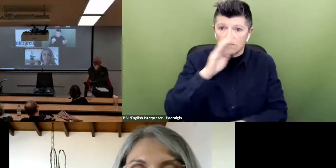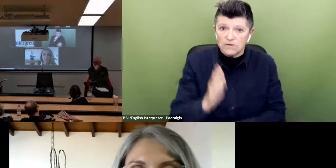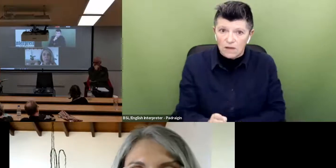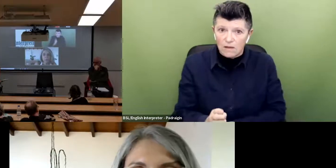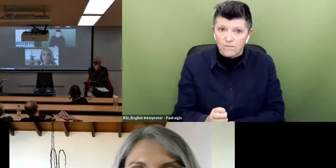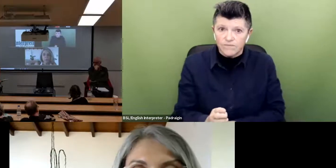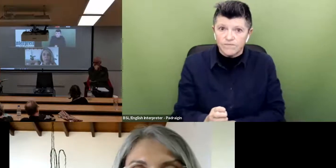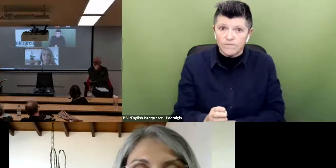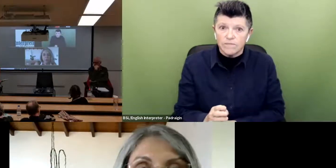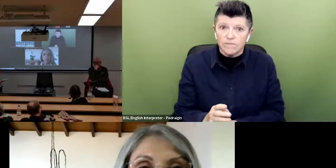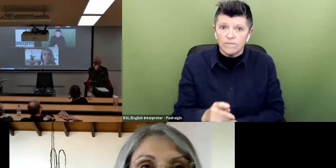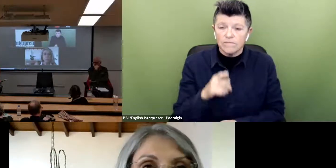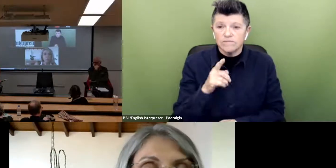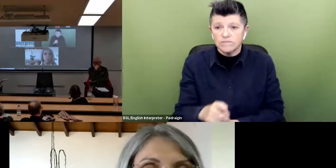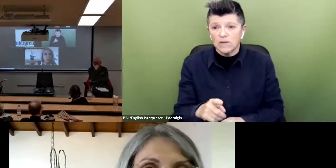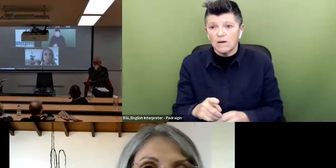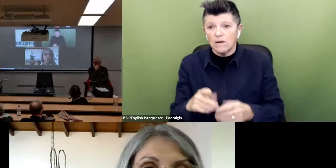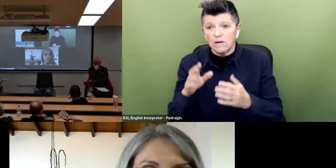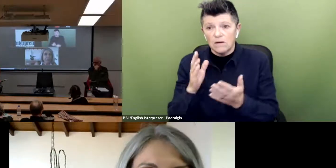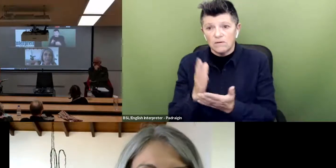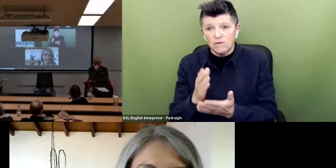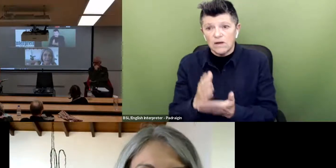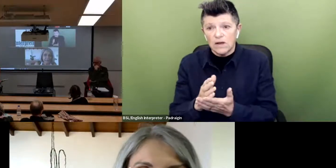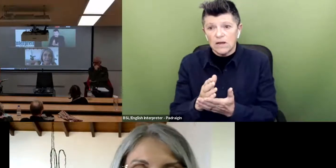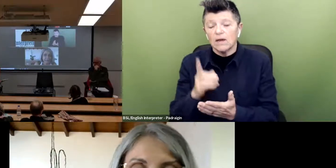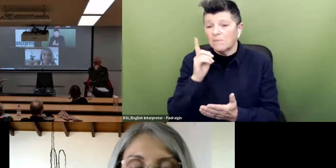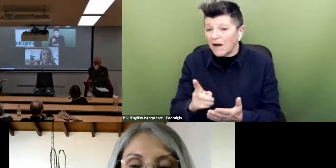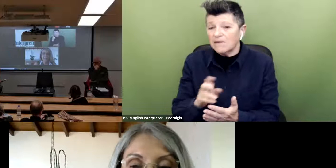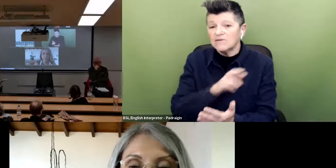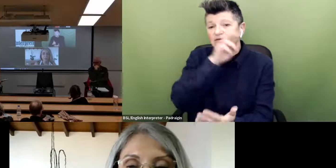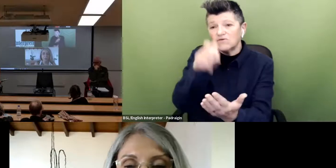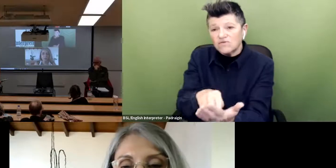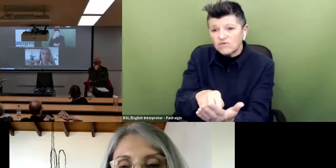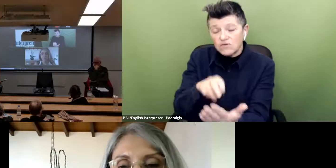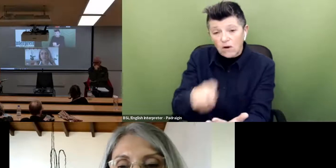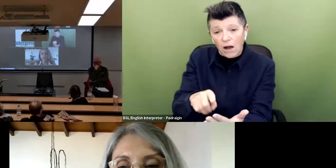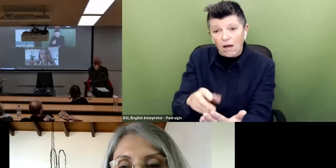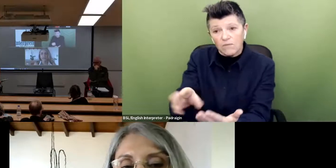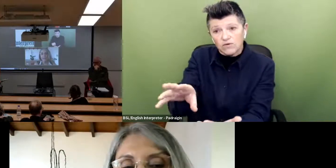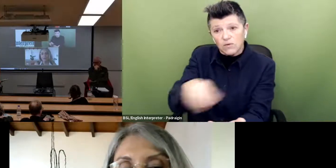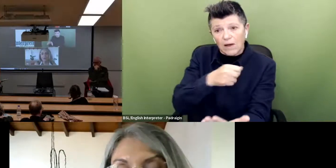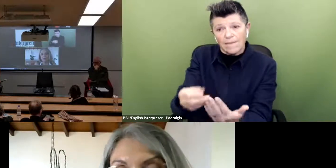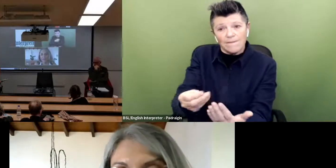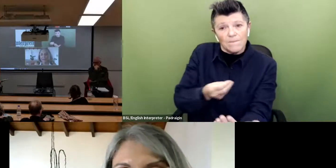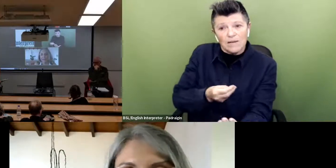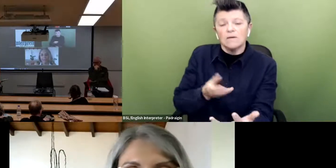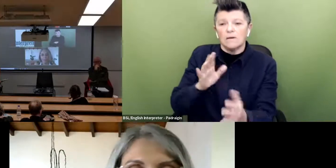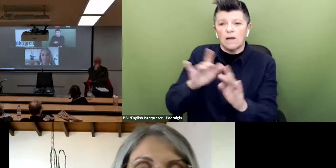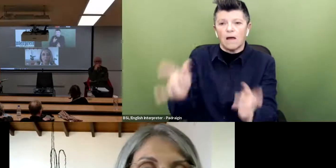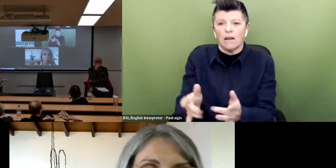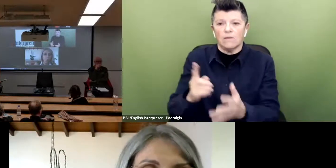this program was totally online. It means that those that were not able to